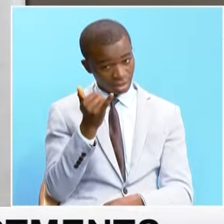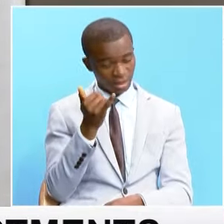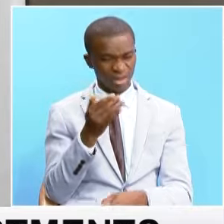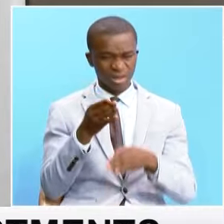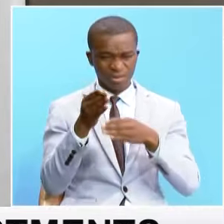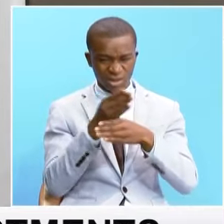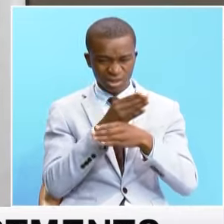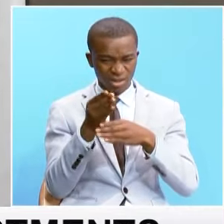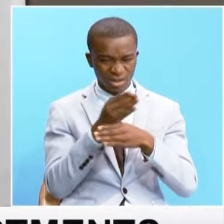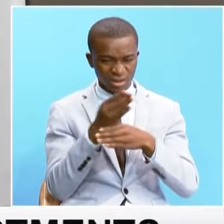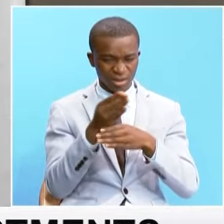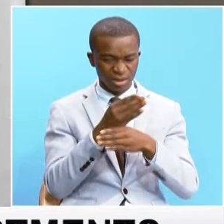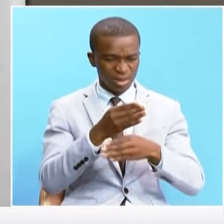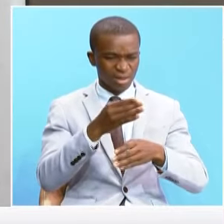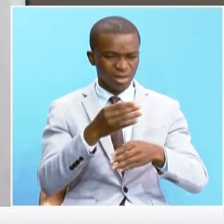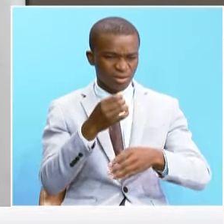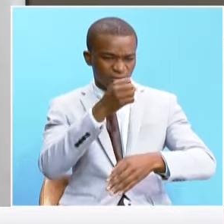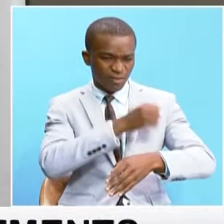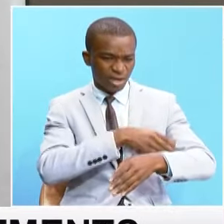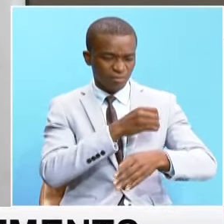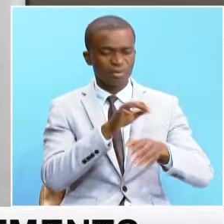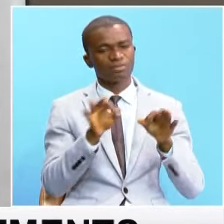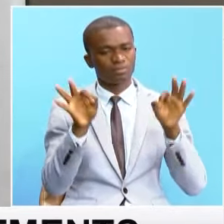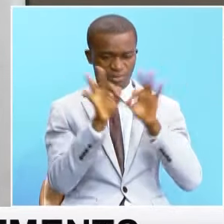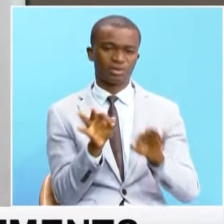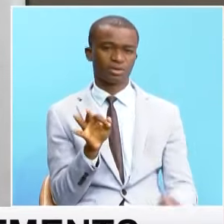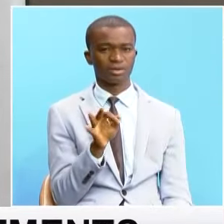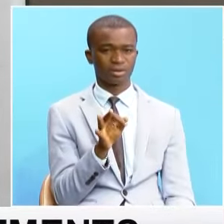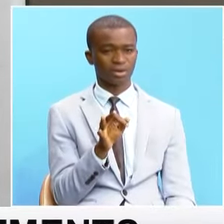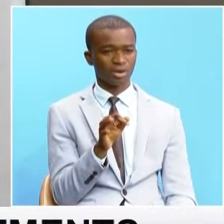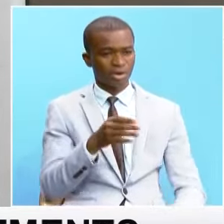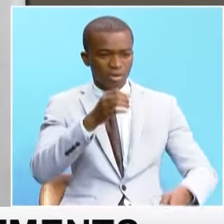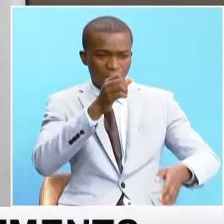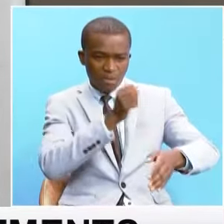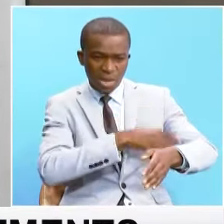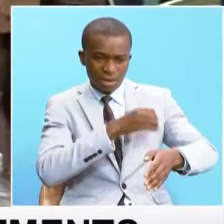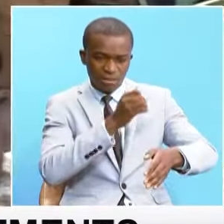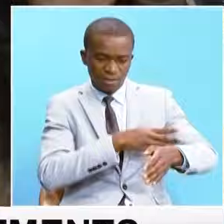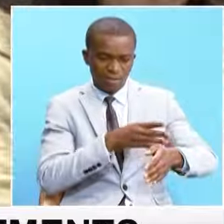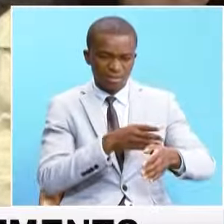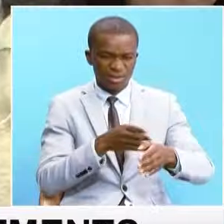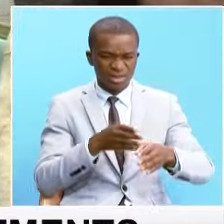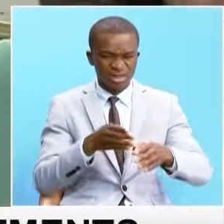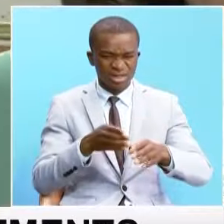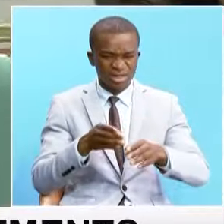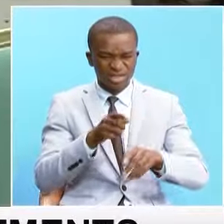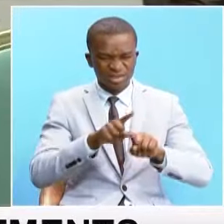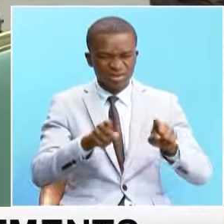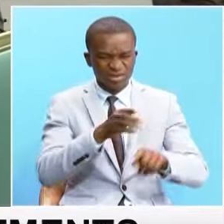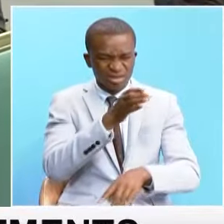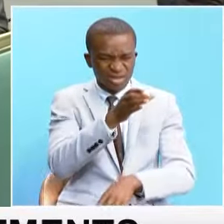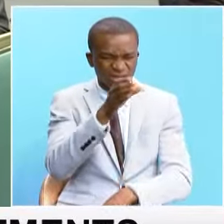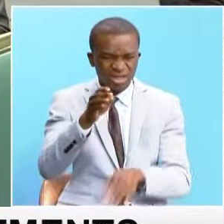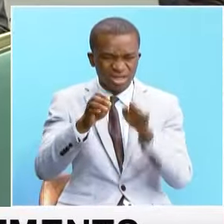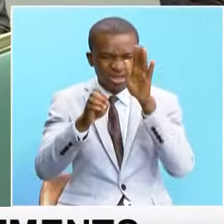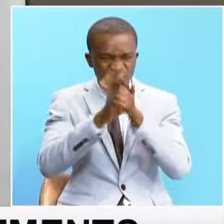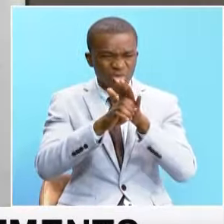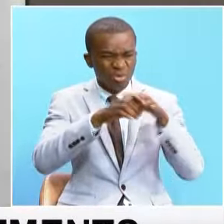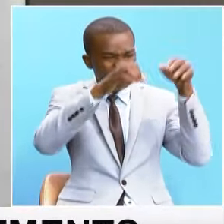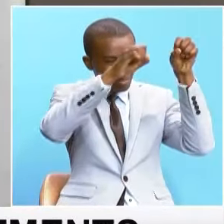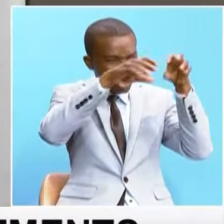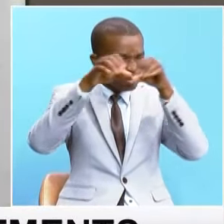existing investors that we strongly focus on investing in alternative sources of power in this Multi-Facility Economic Zone.